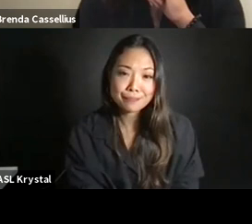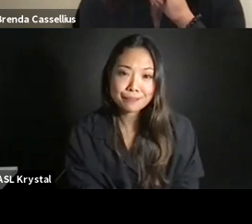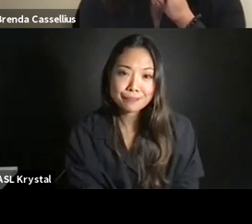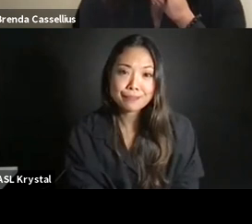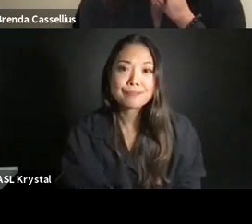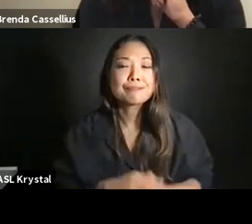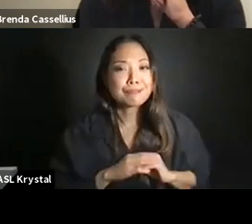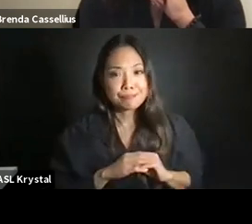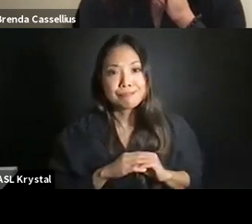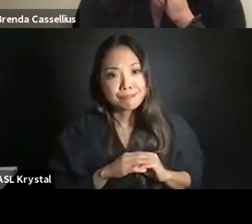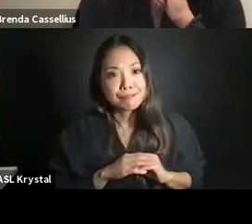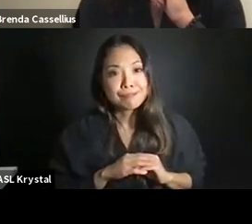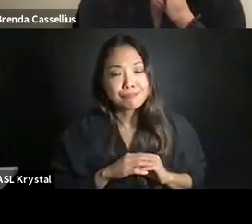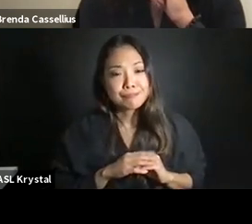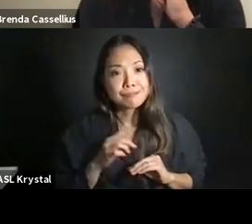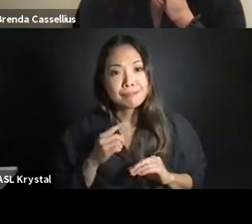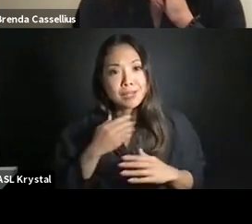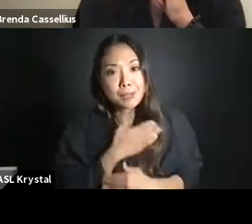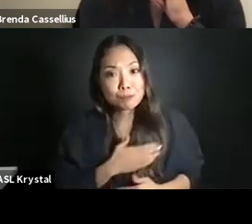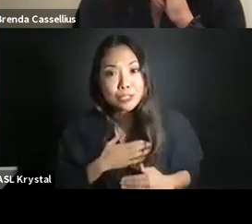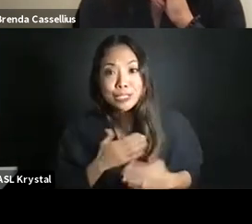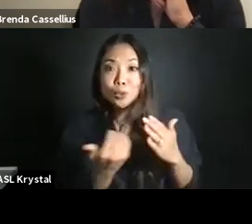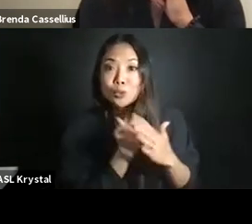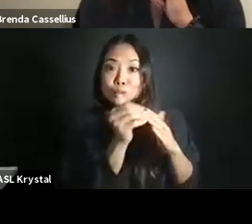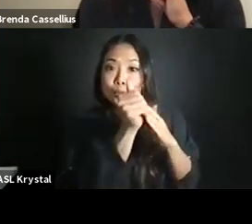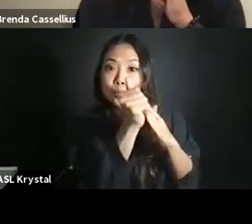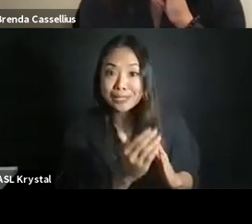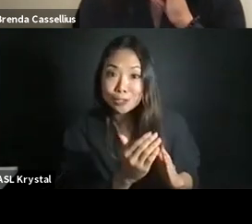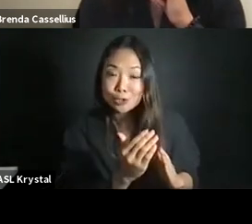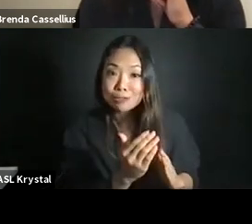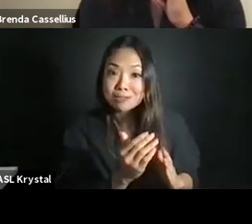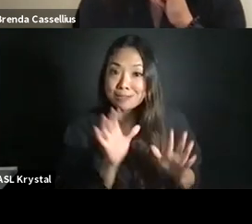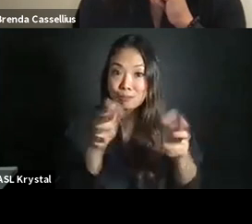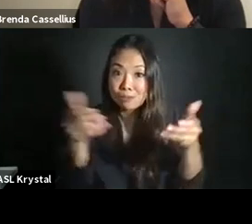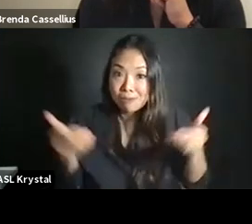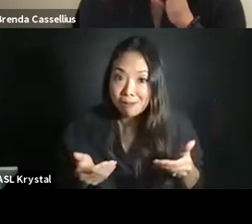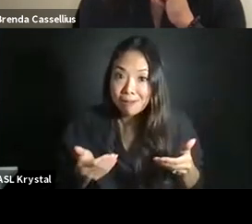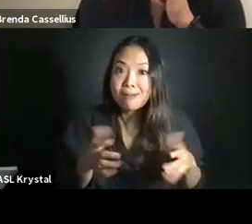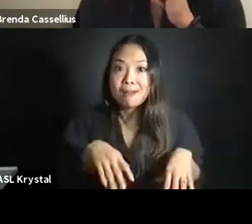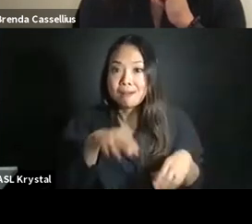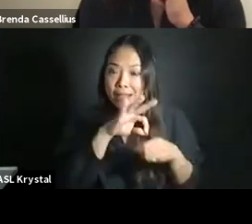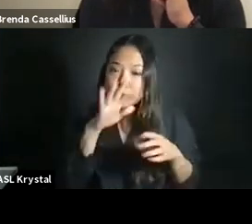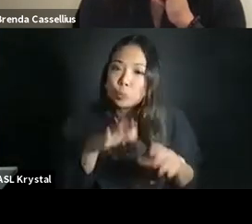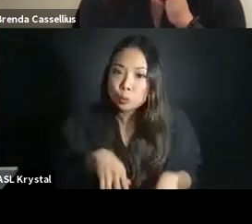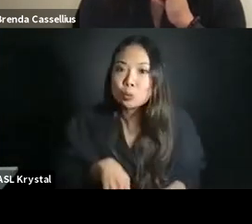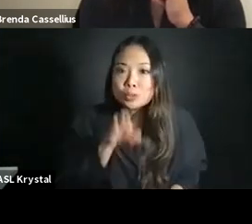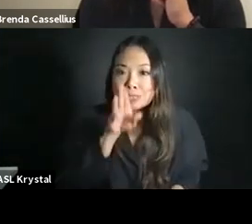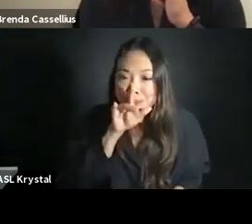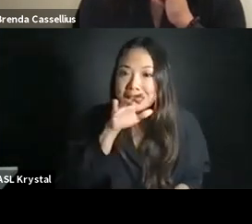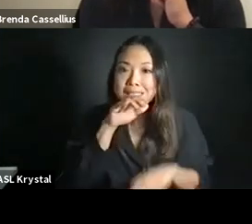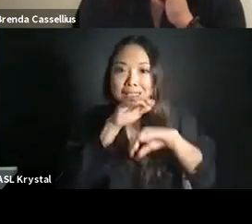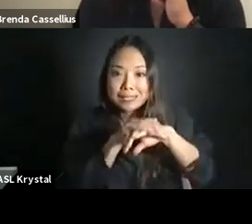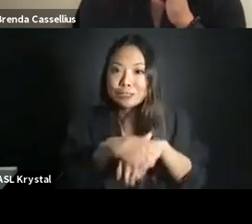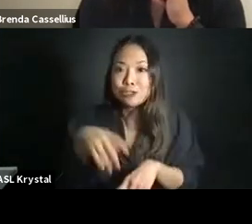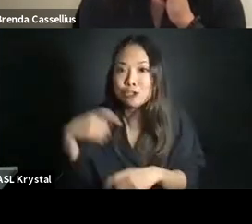i do appreciate the fact that the new leaders that had been elected some of them are bilingual and this is very important this is